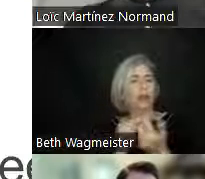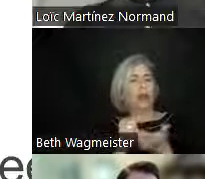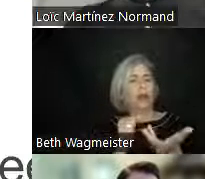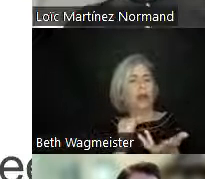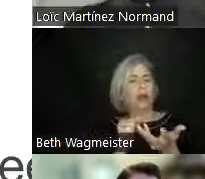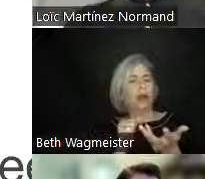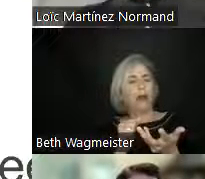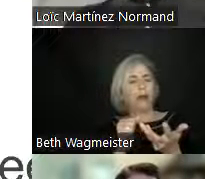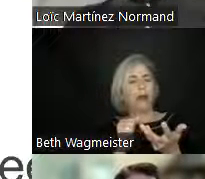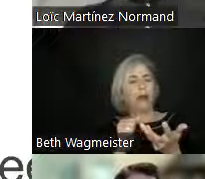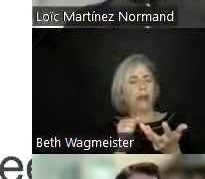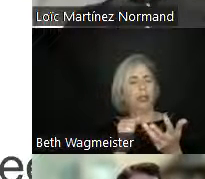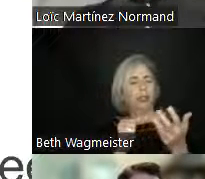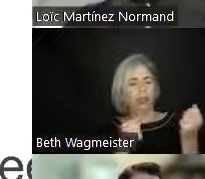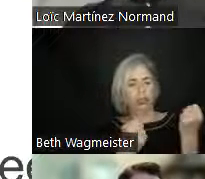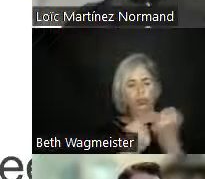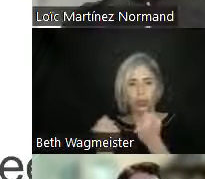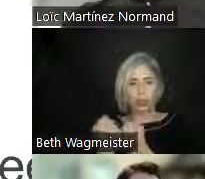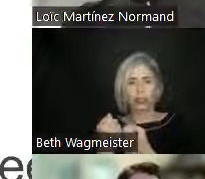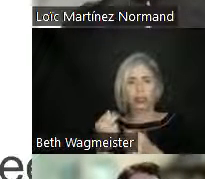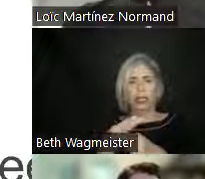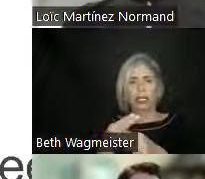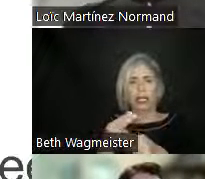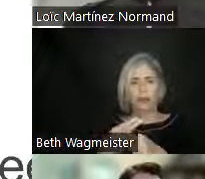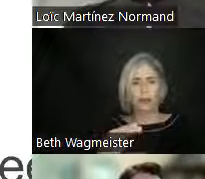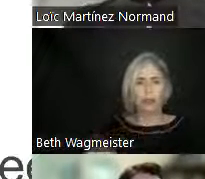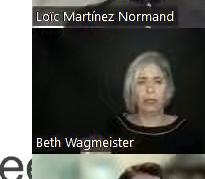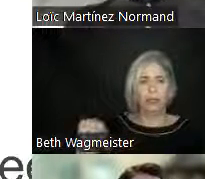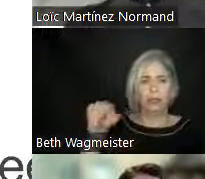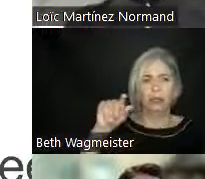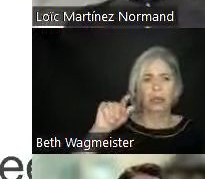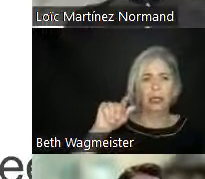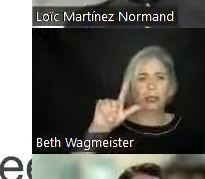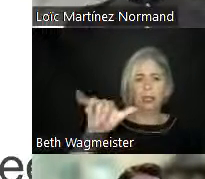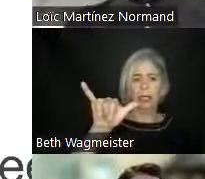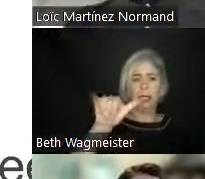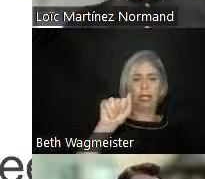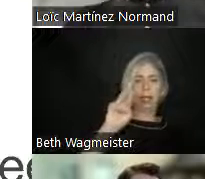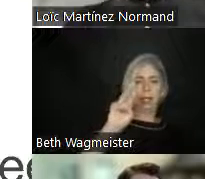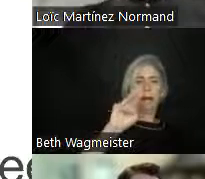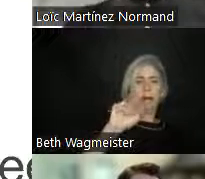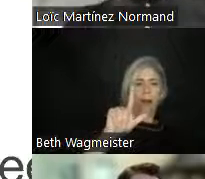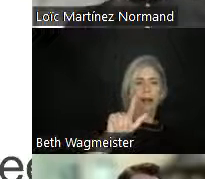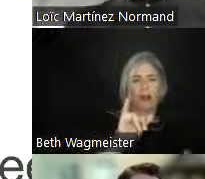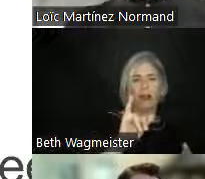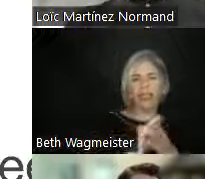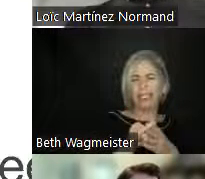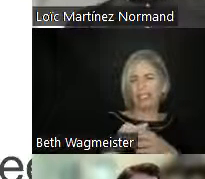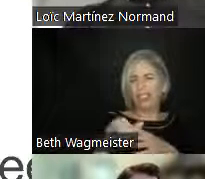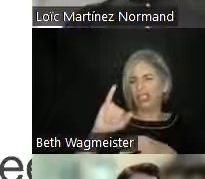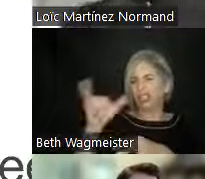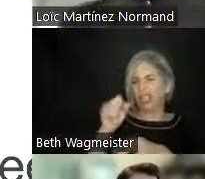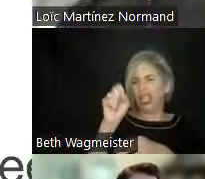with a structured markup language called YAML. YAML's we found it a little bit easier than JSON, which is another popular one.